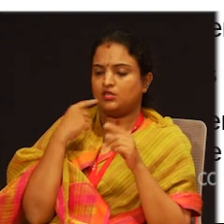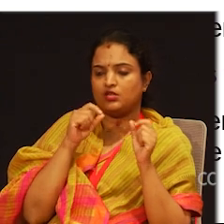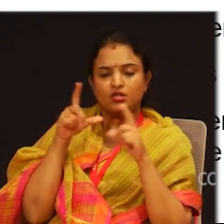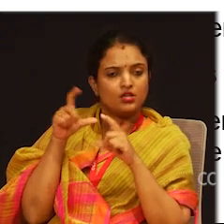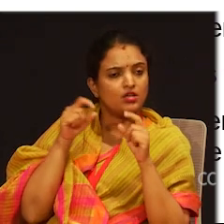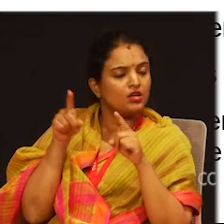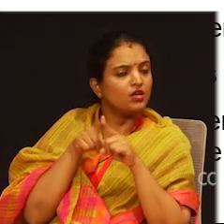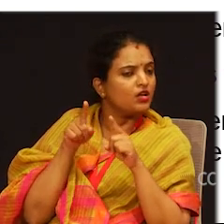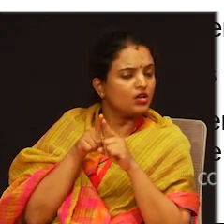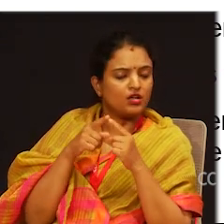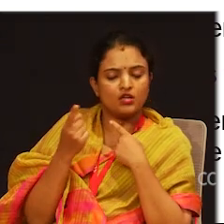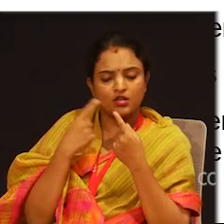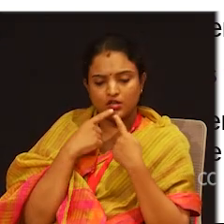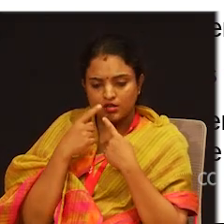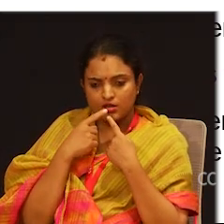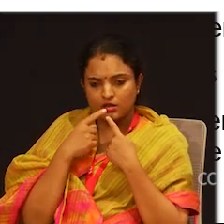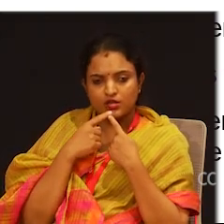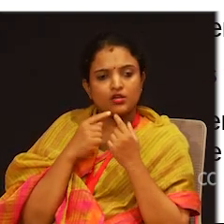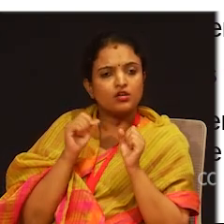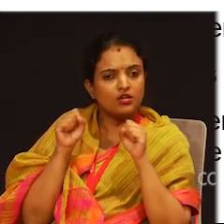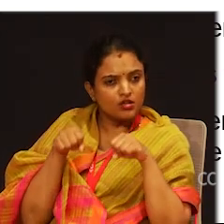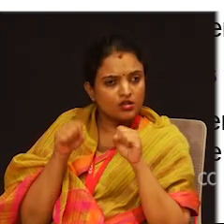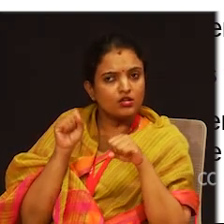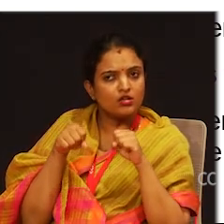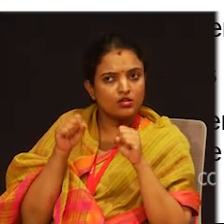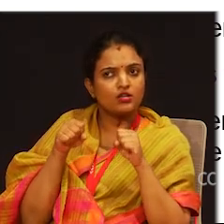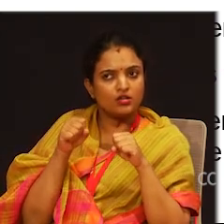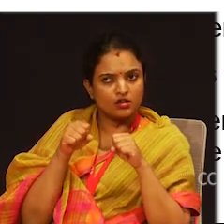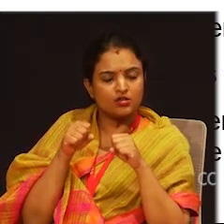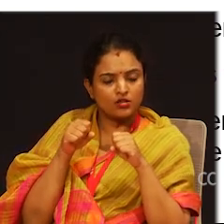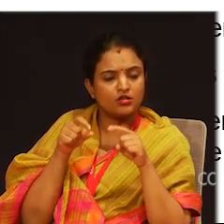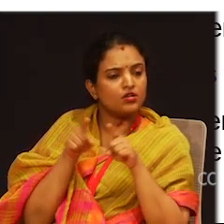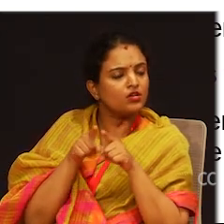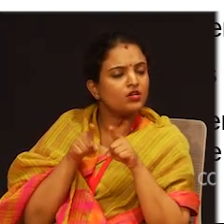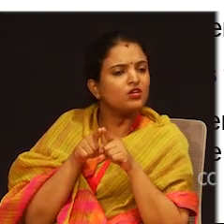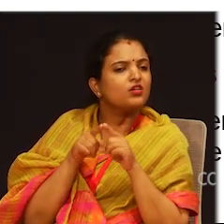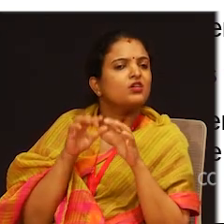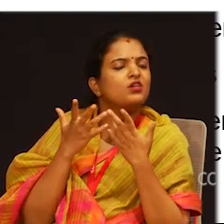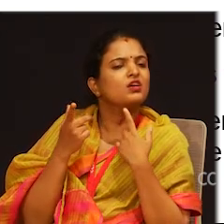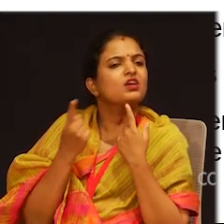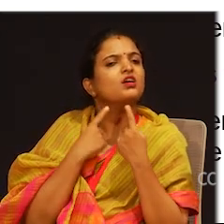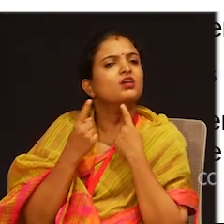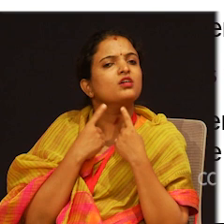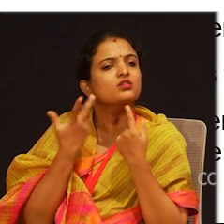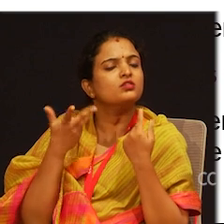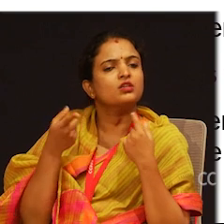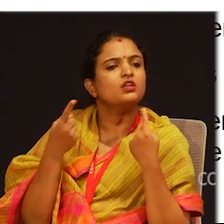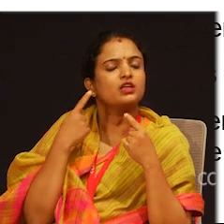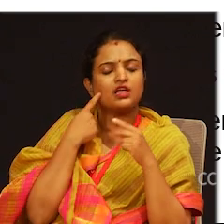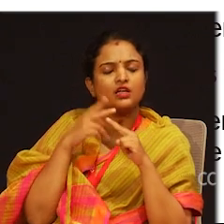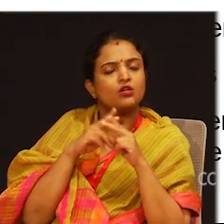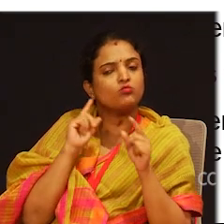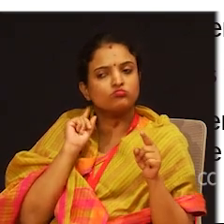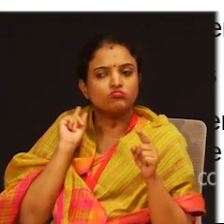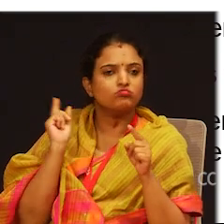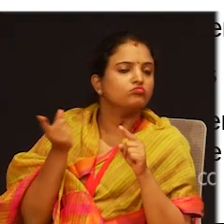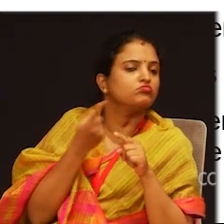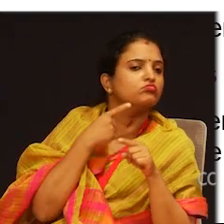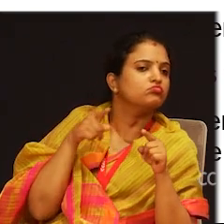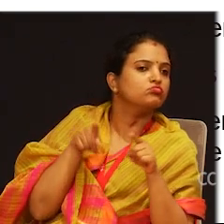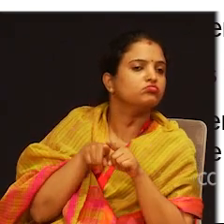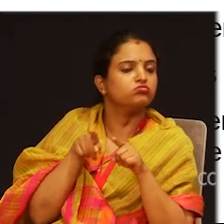They look at us and they say, these weird educationists, what are they talking about, including everybody